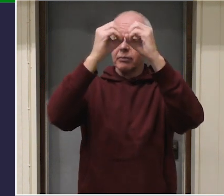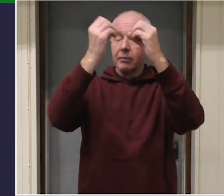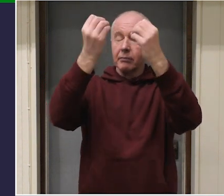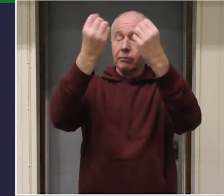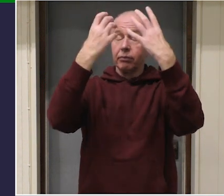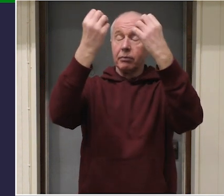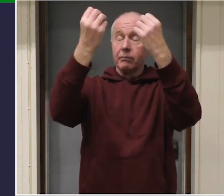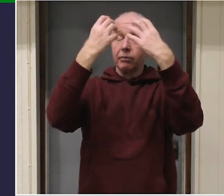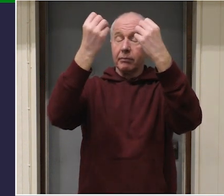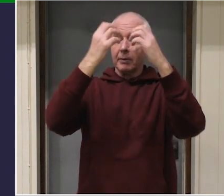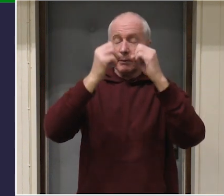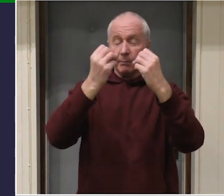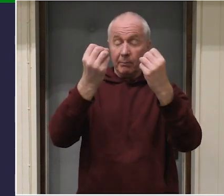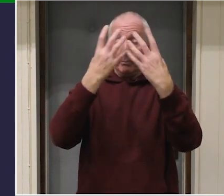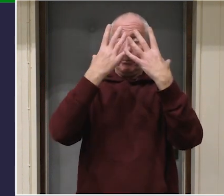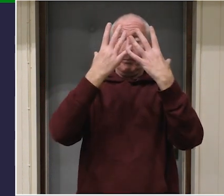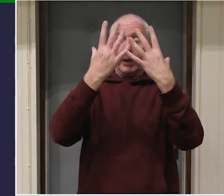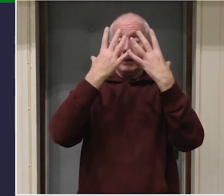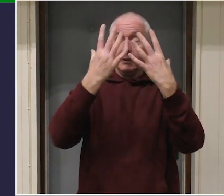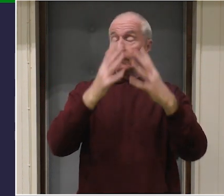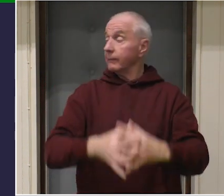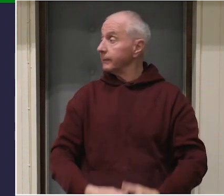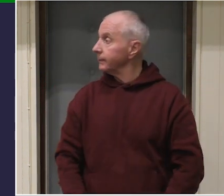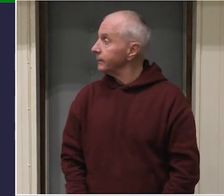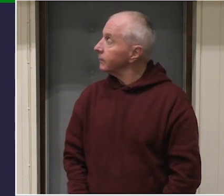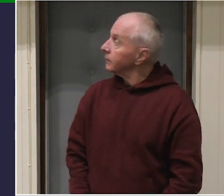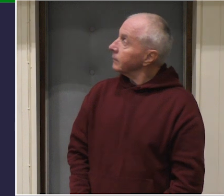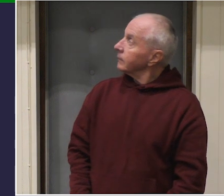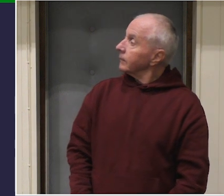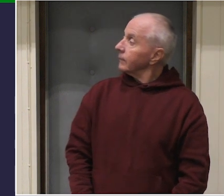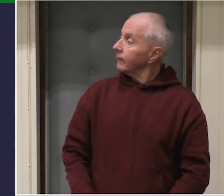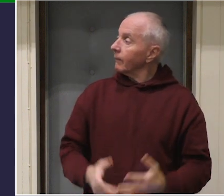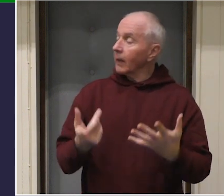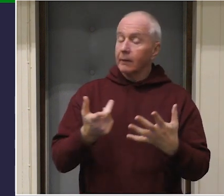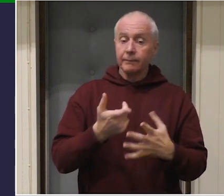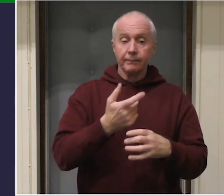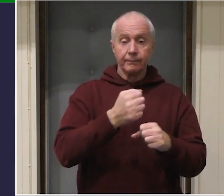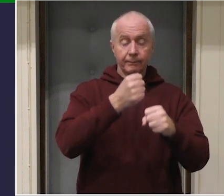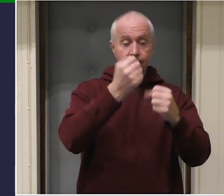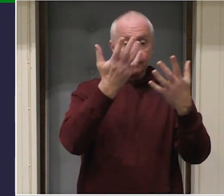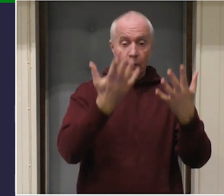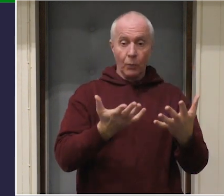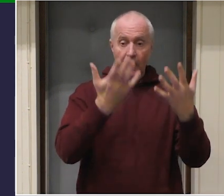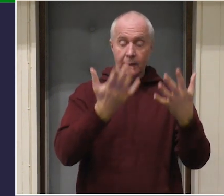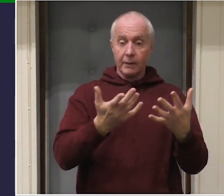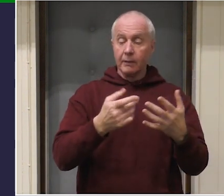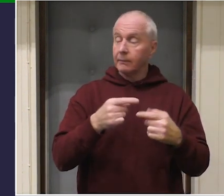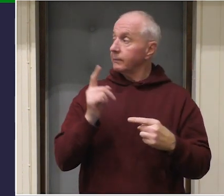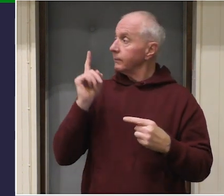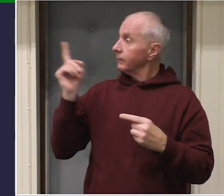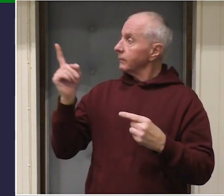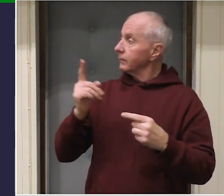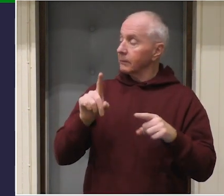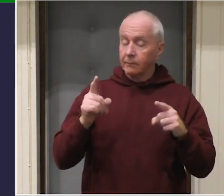of intense, very high energy emission. Finally, gravitational waves. That's a recent entrant to the work